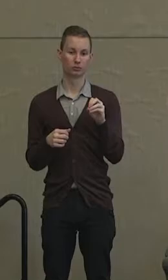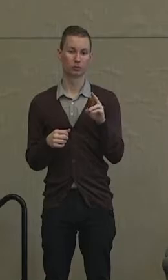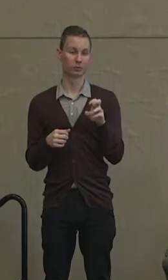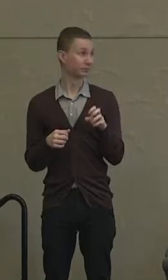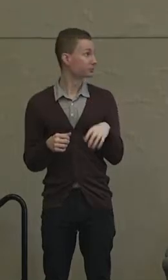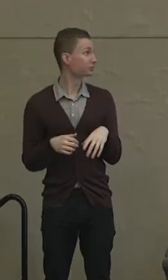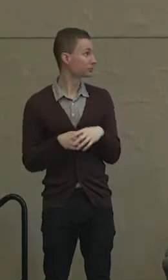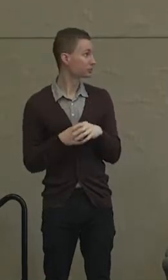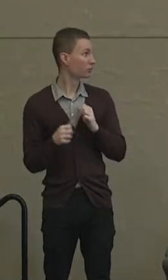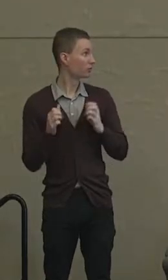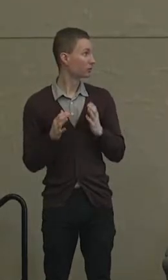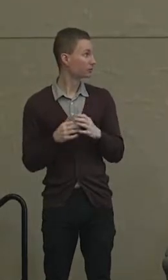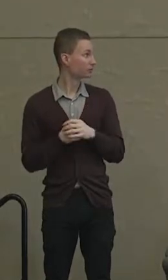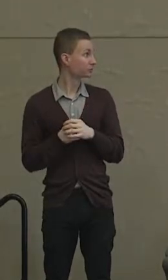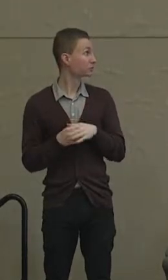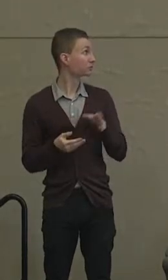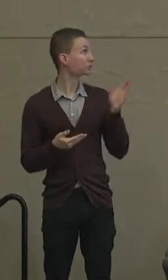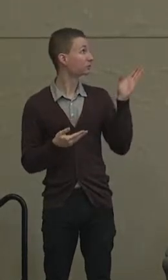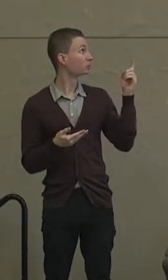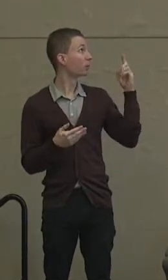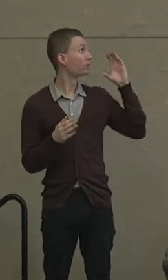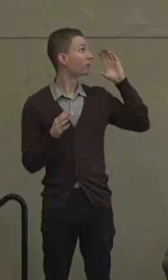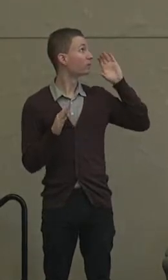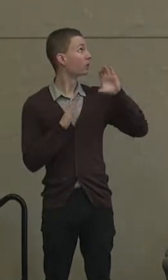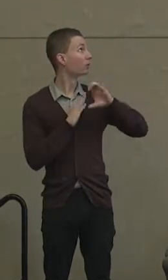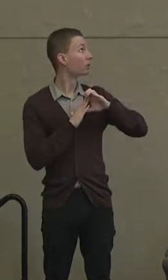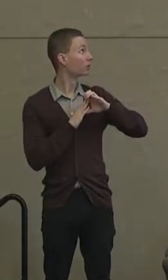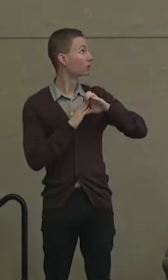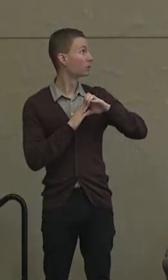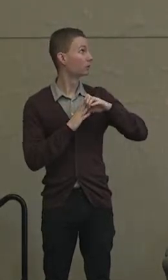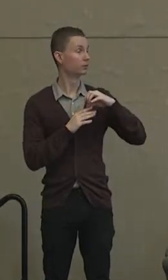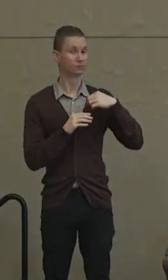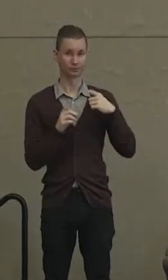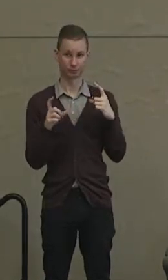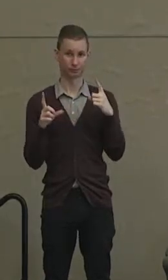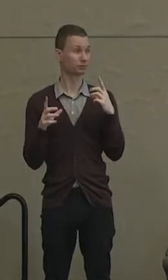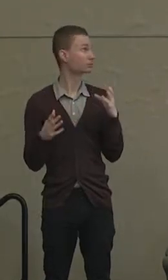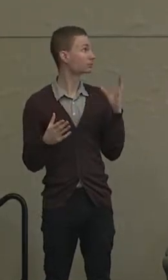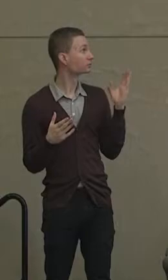SOAR's performance. And so this is one of the photos in it very early on.